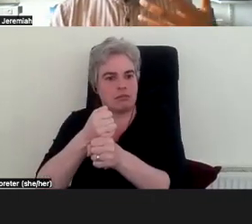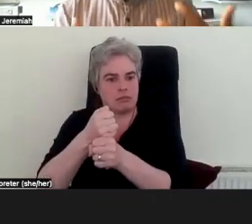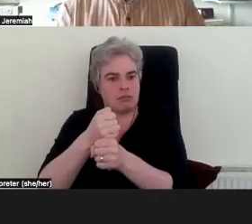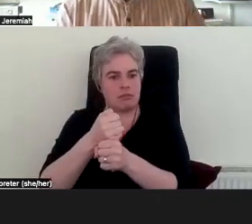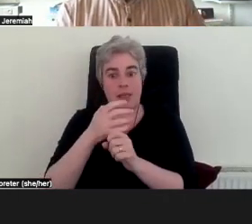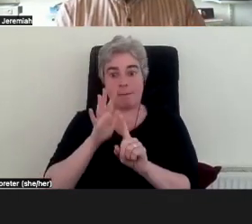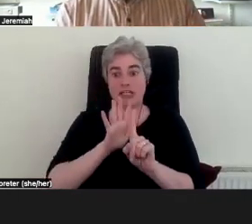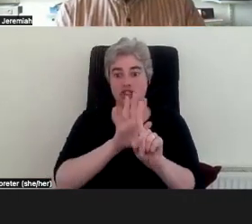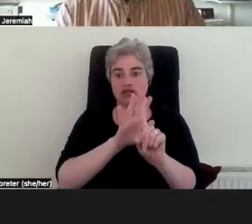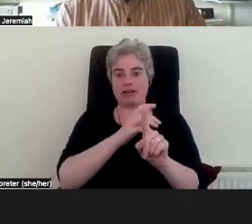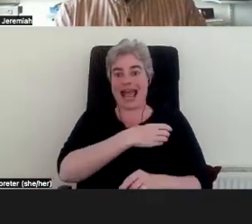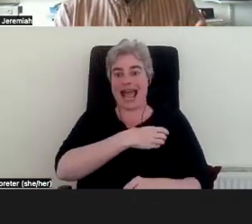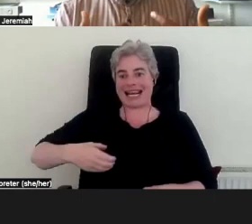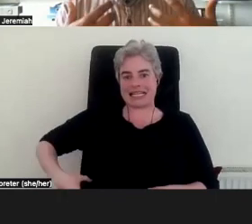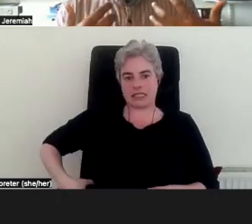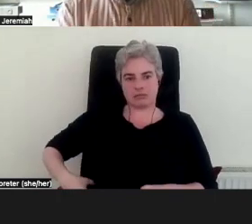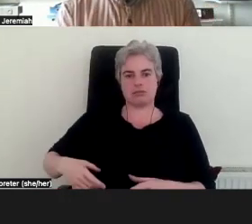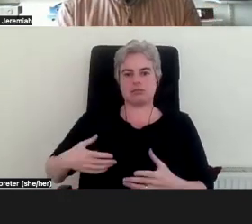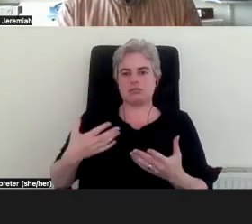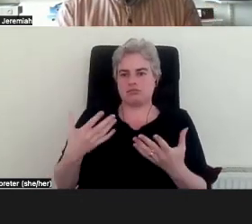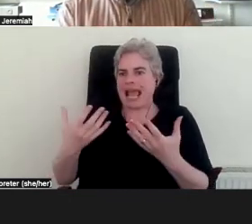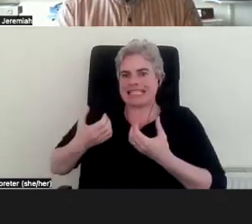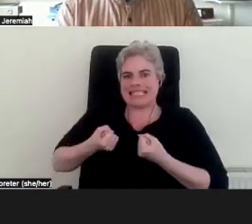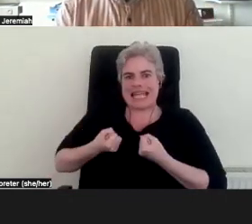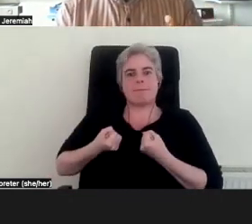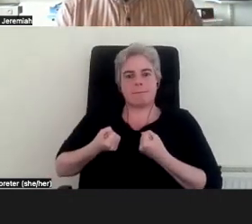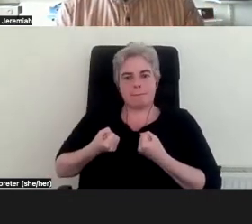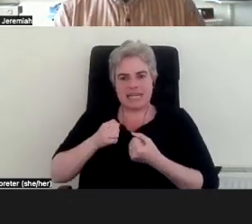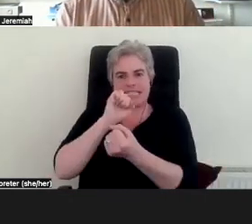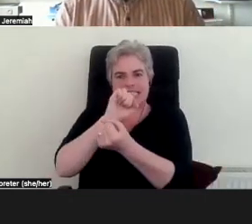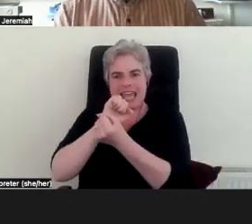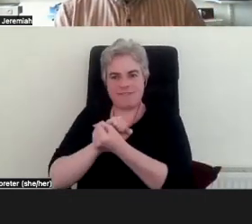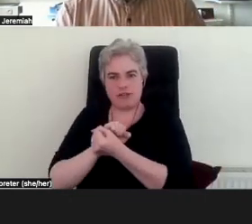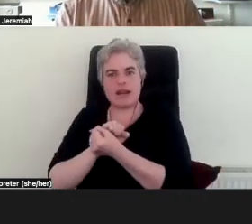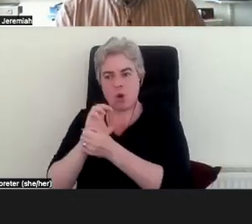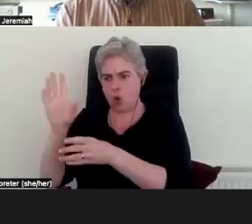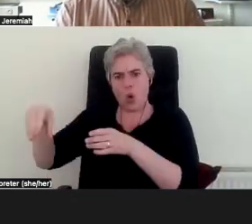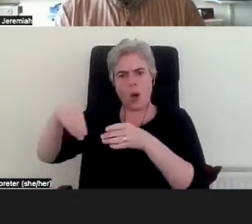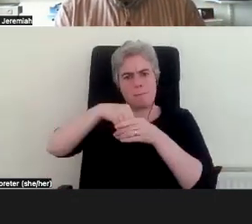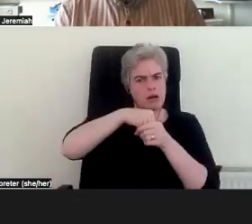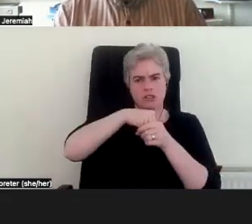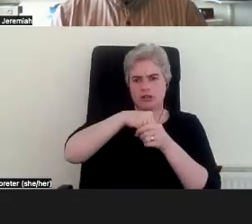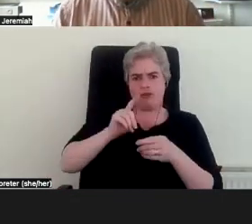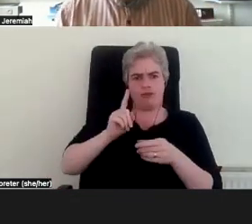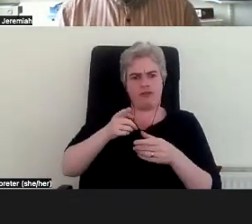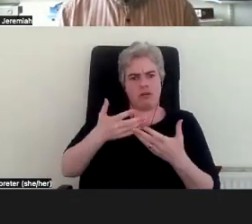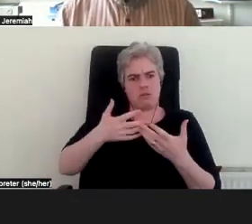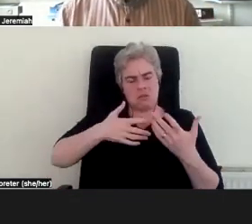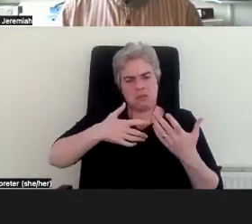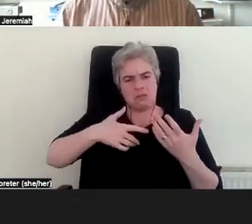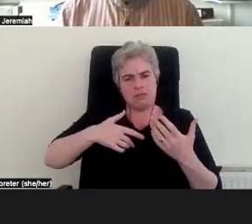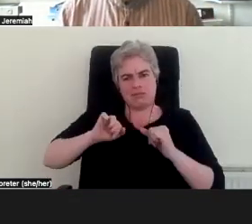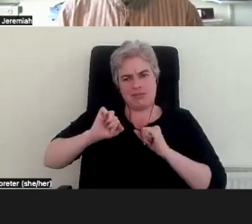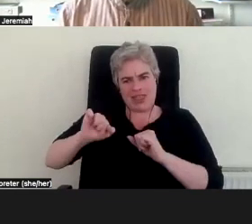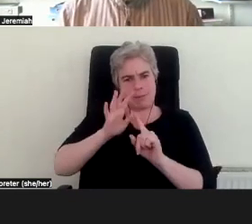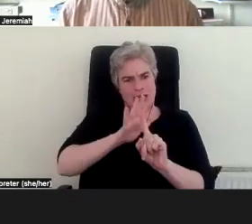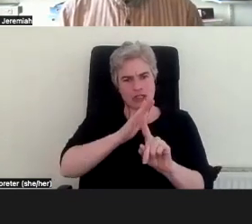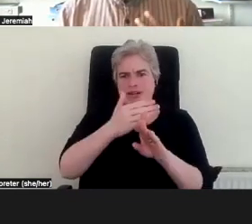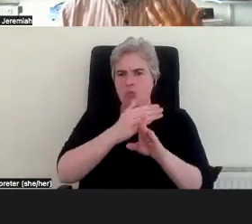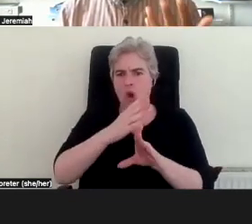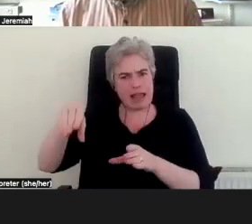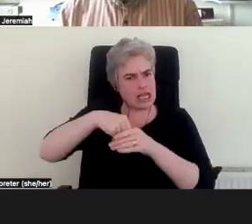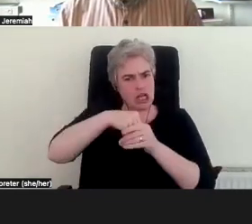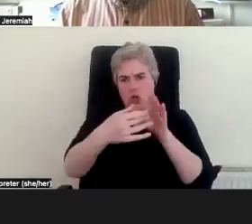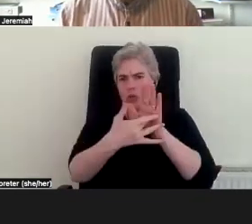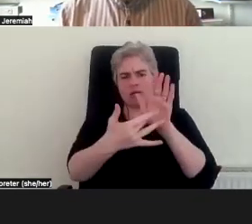Anglicanism, particularly embracing slavery as very much part and parcel of their missionary work.